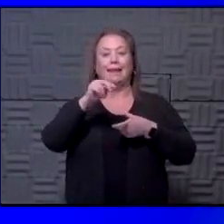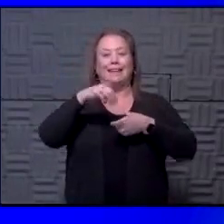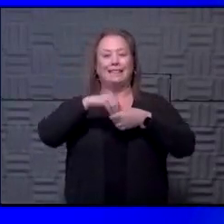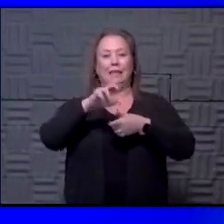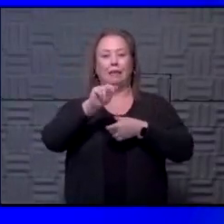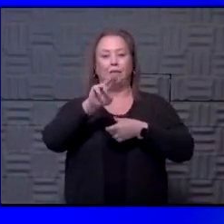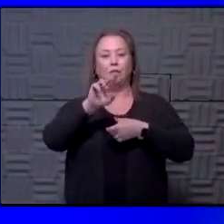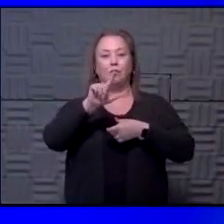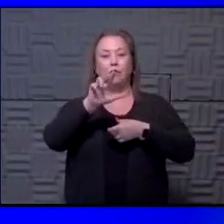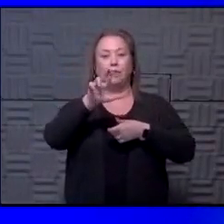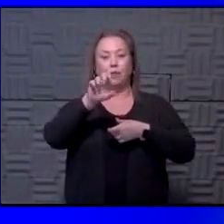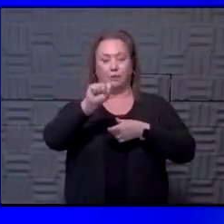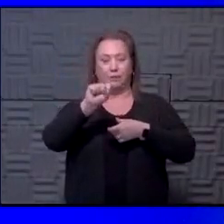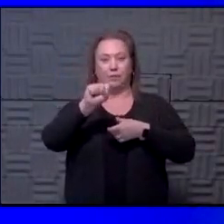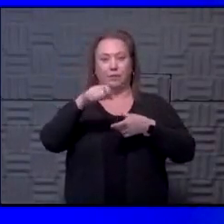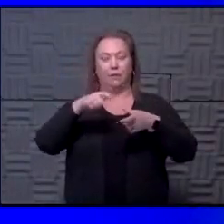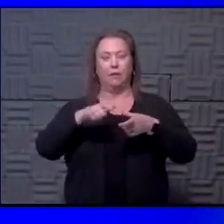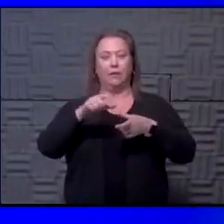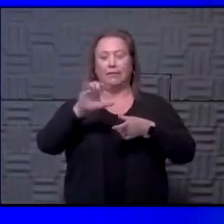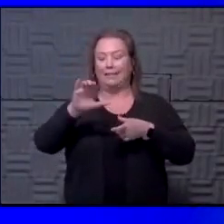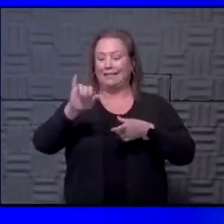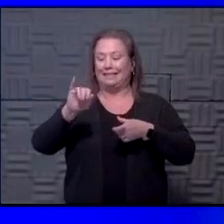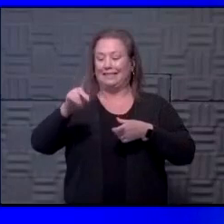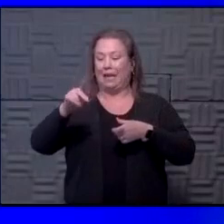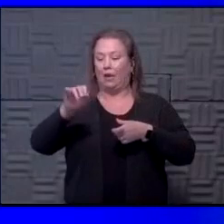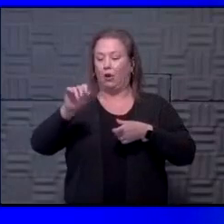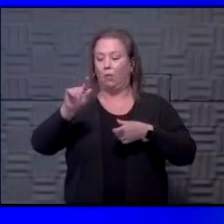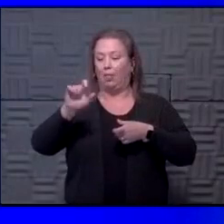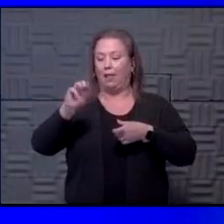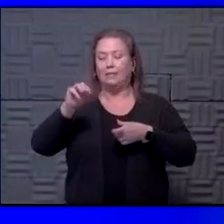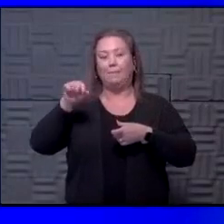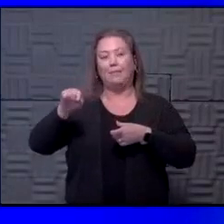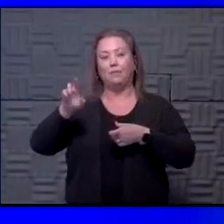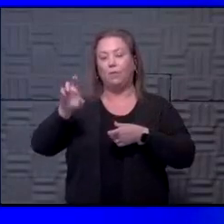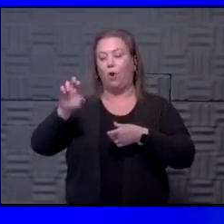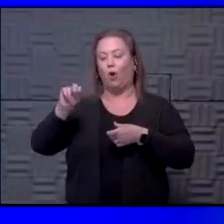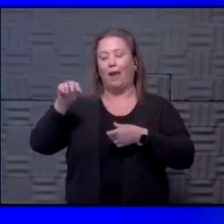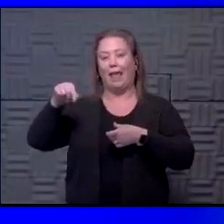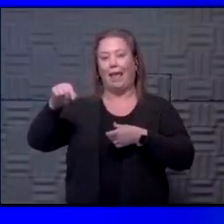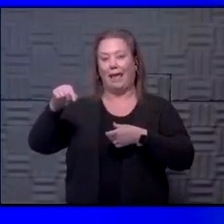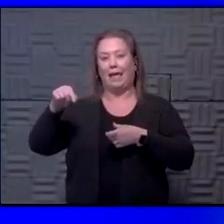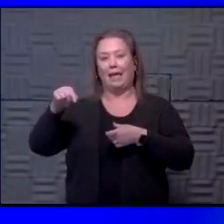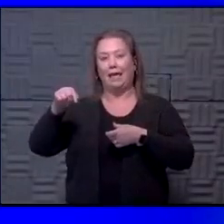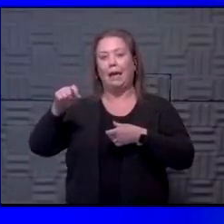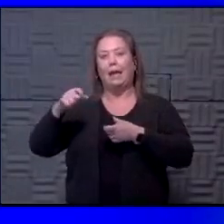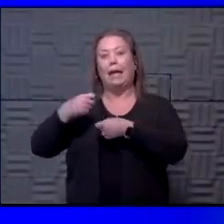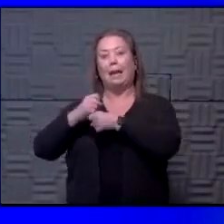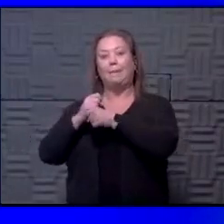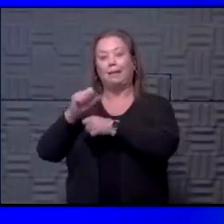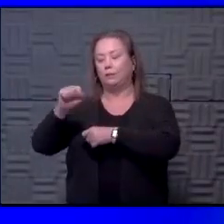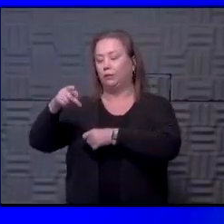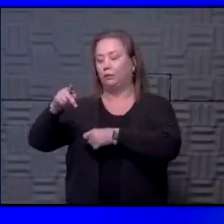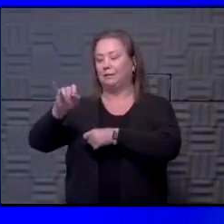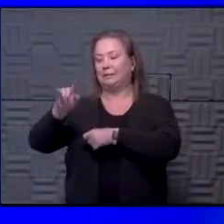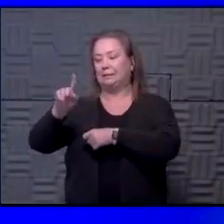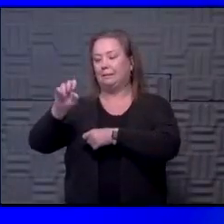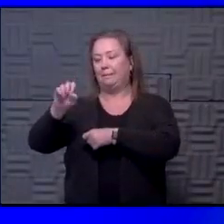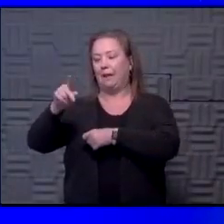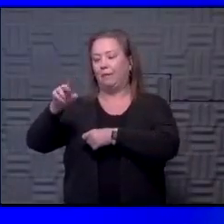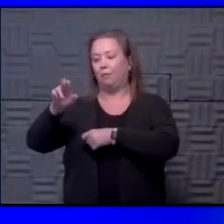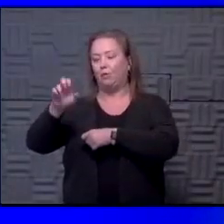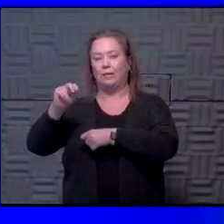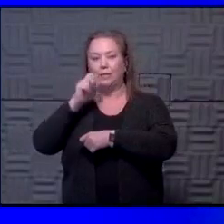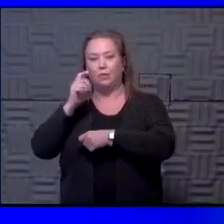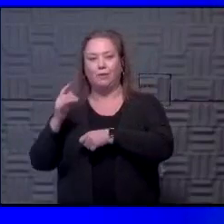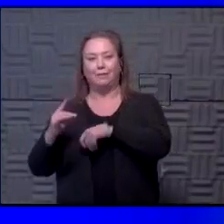nucleus. In the cytoplasm is where the RNA is transcribed and made into the spike protein, so it doesn't even reach the